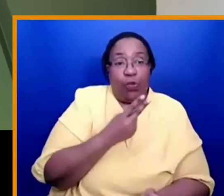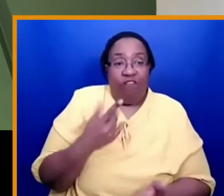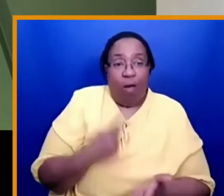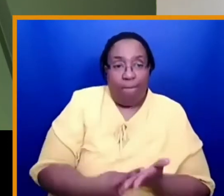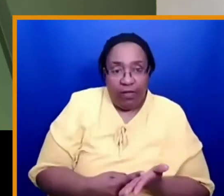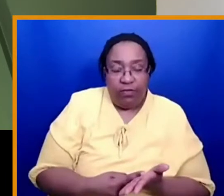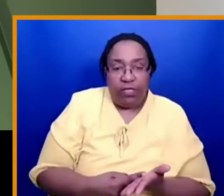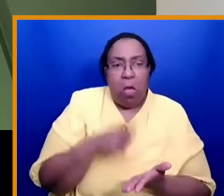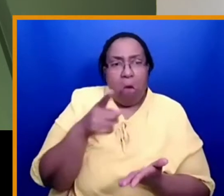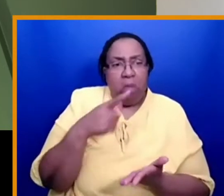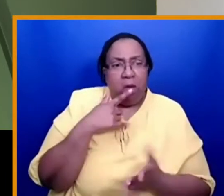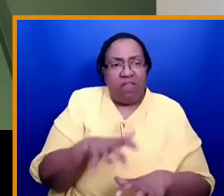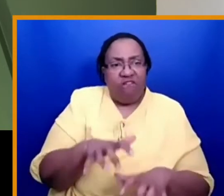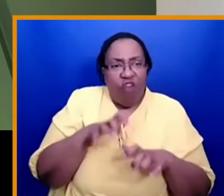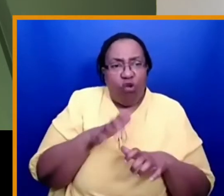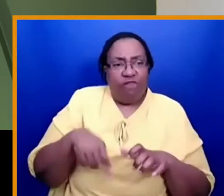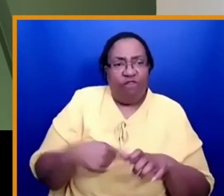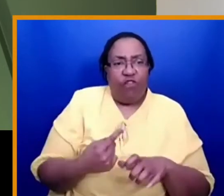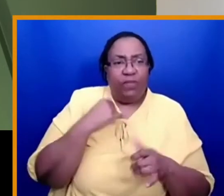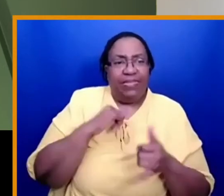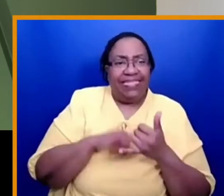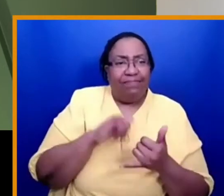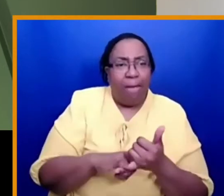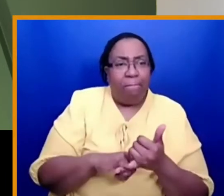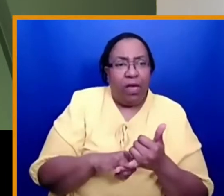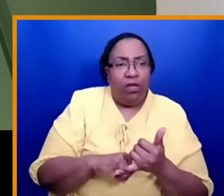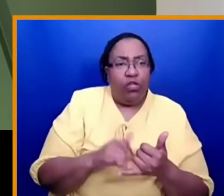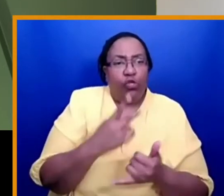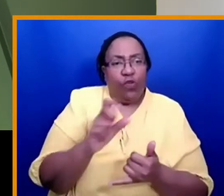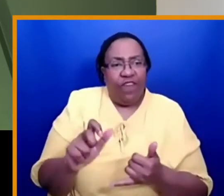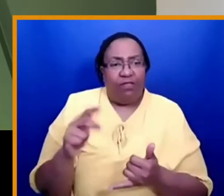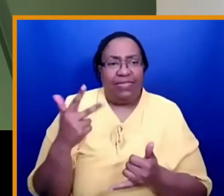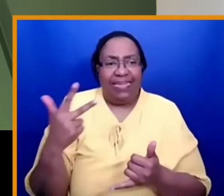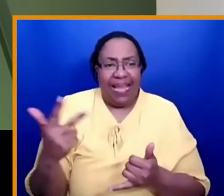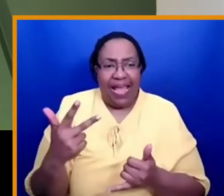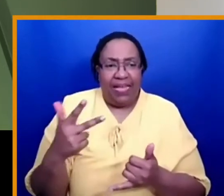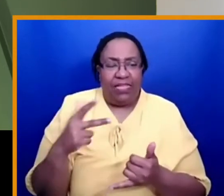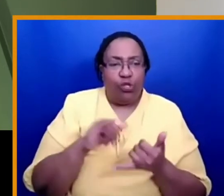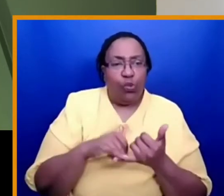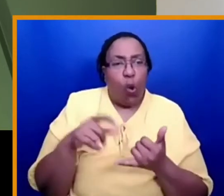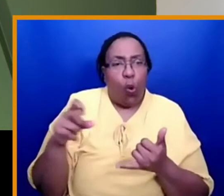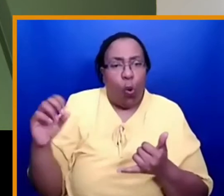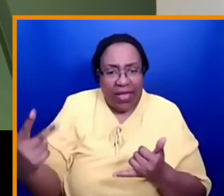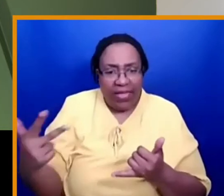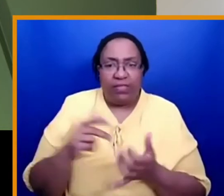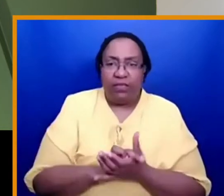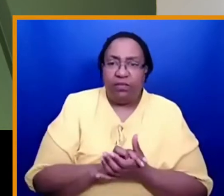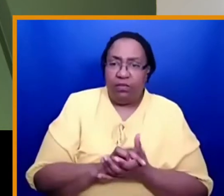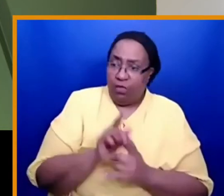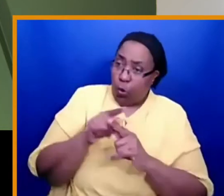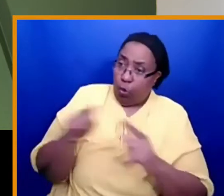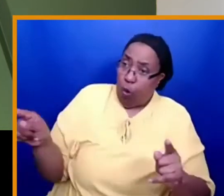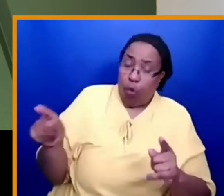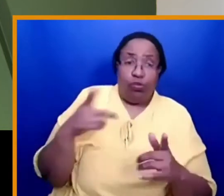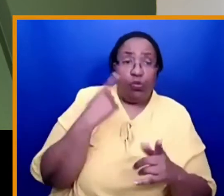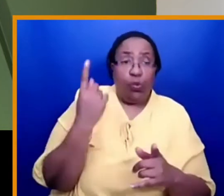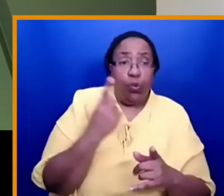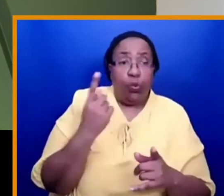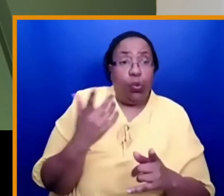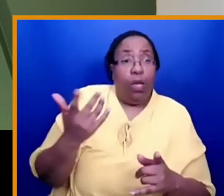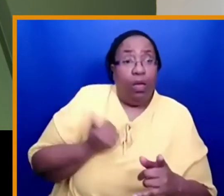September 2008. Those who receive this benefit are likely to be on pension credit, universal credit, income-related job